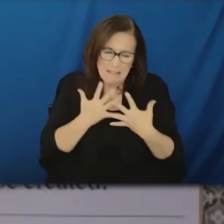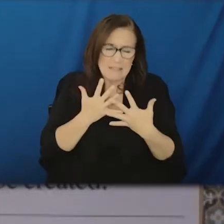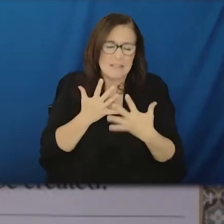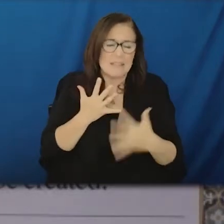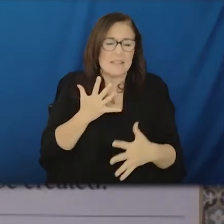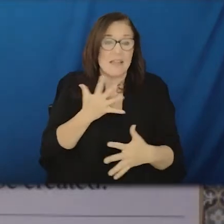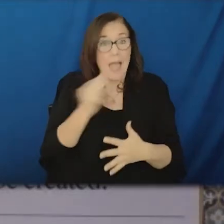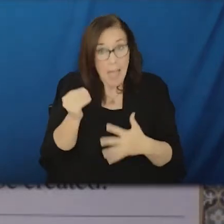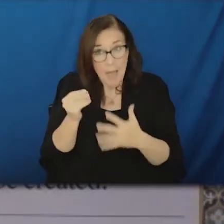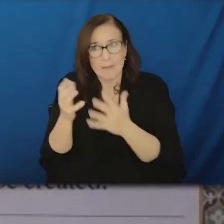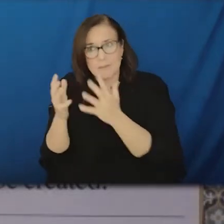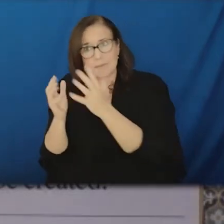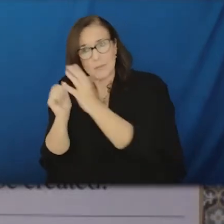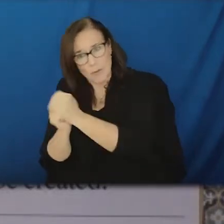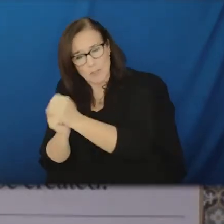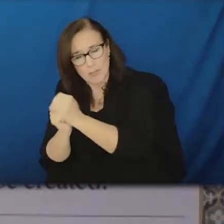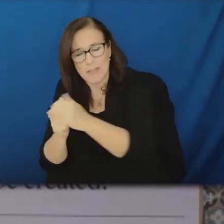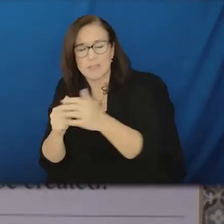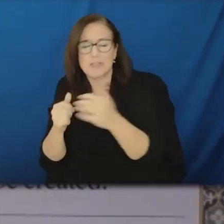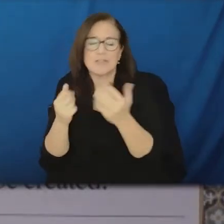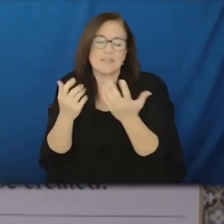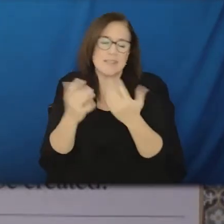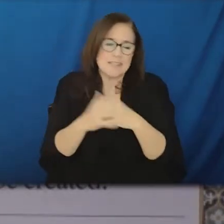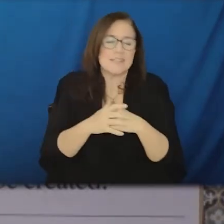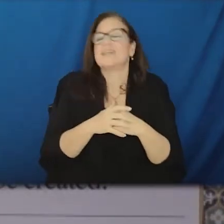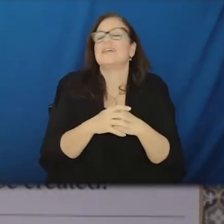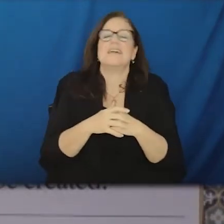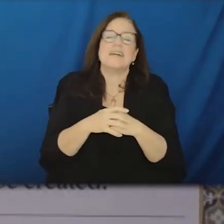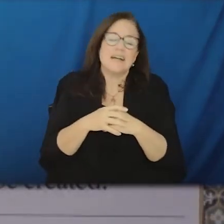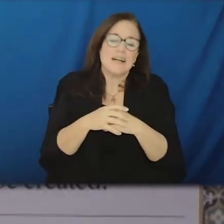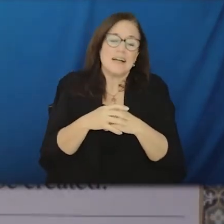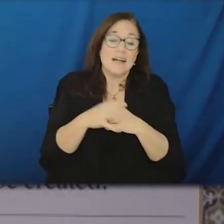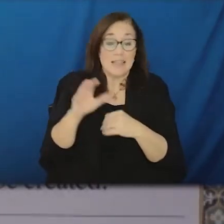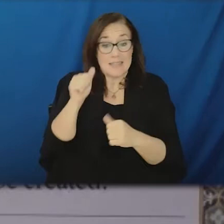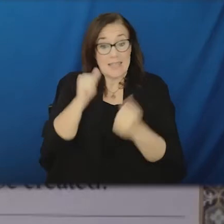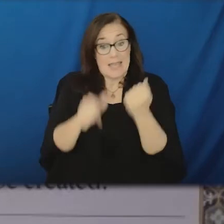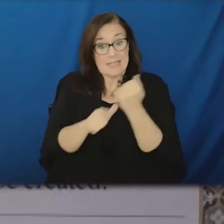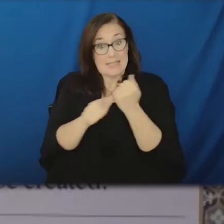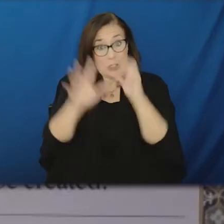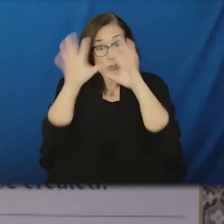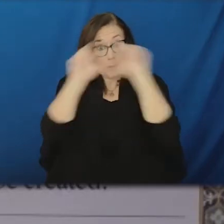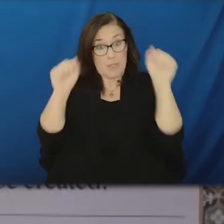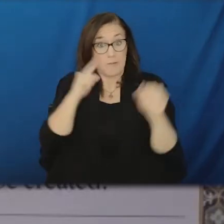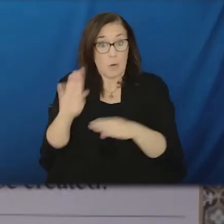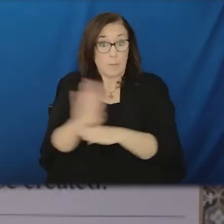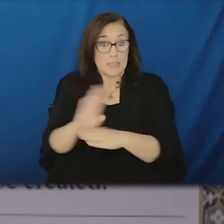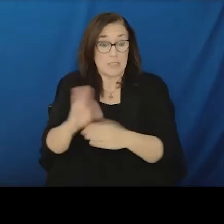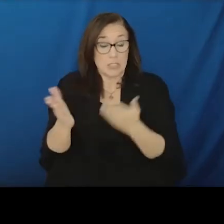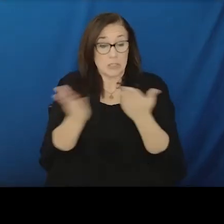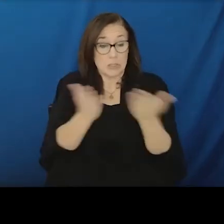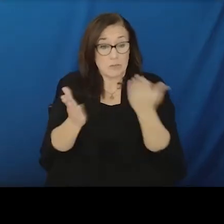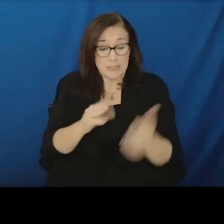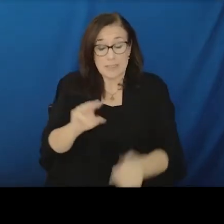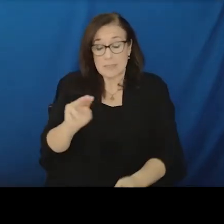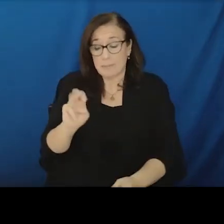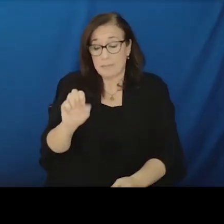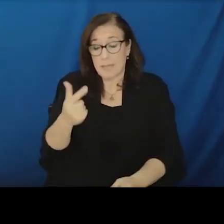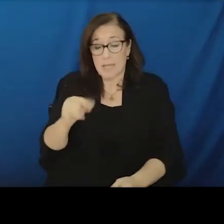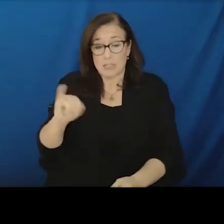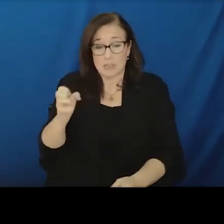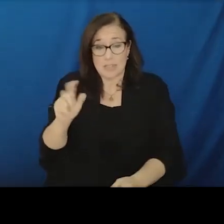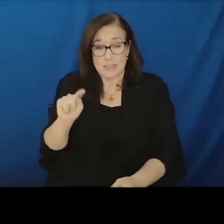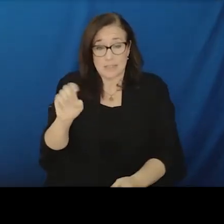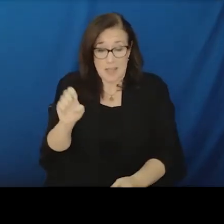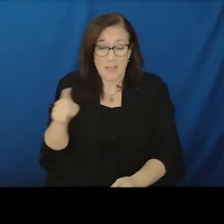sincere congratulations that I tell you that Assistant Superintendent for Business Services, Meg Jeté, has officially